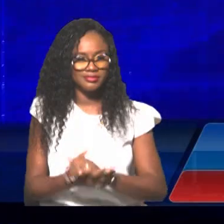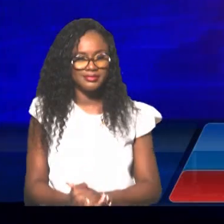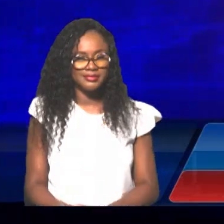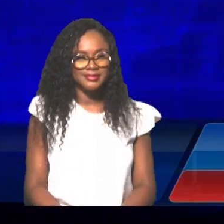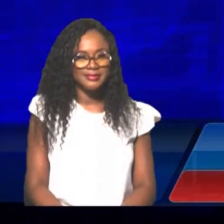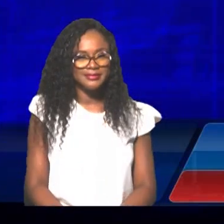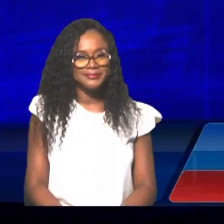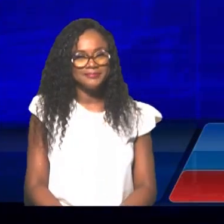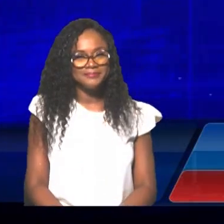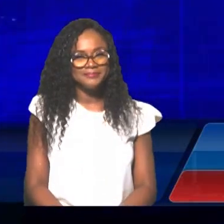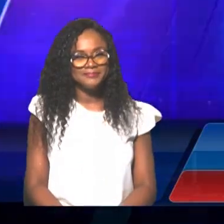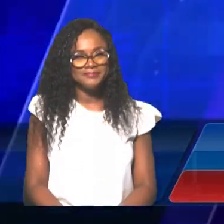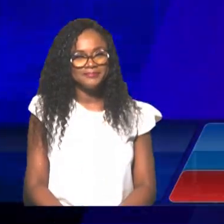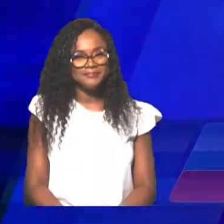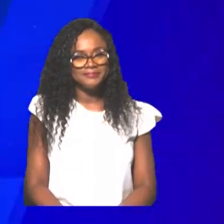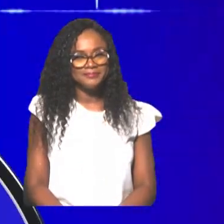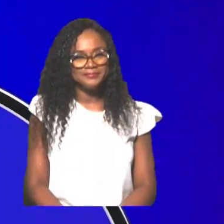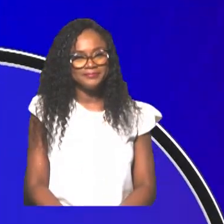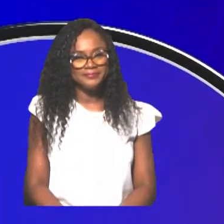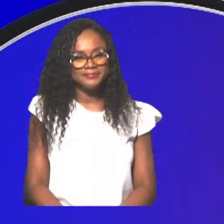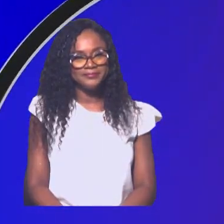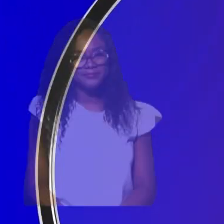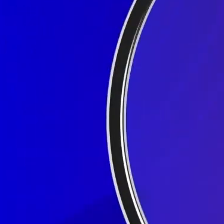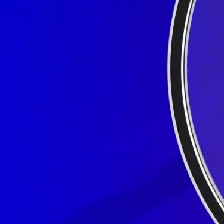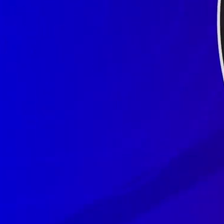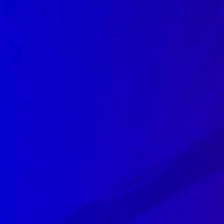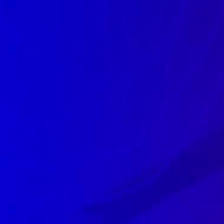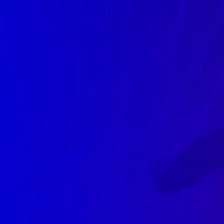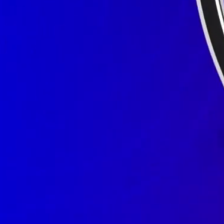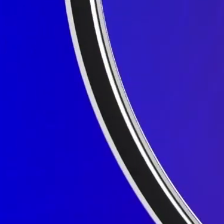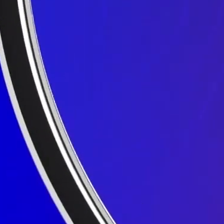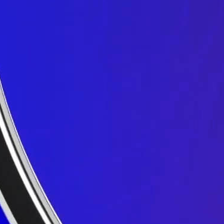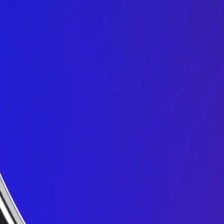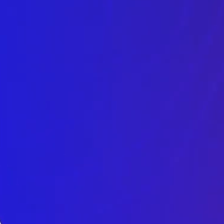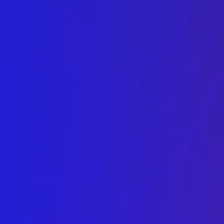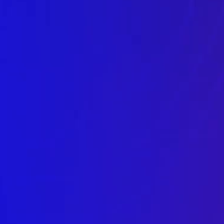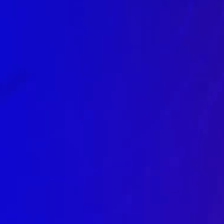other. We focused on Panorama 2025 for TTT News.